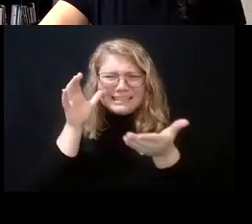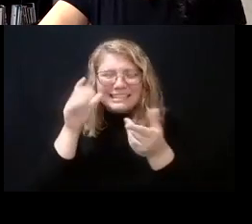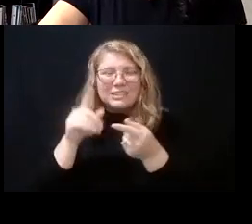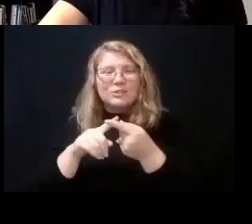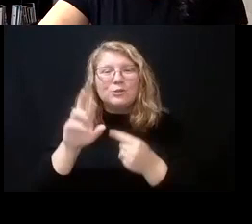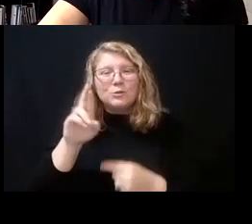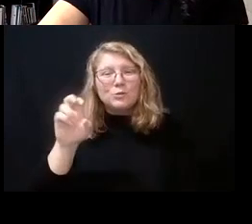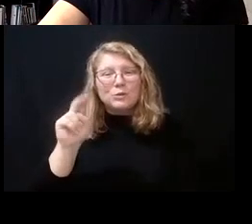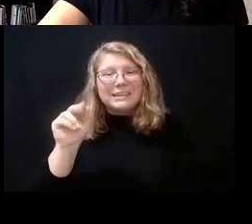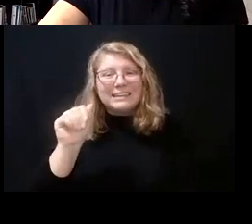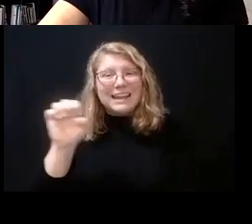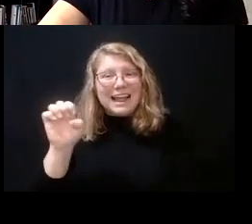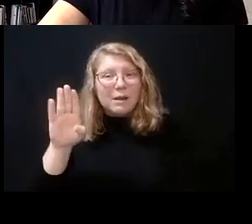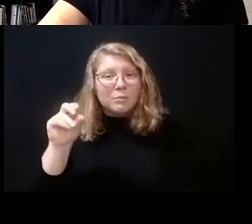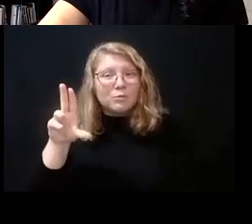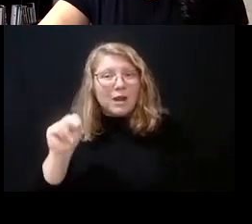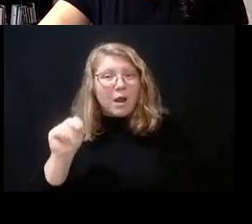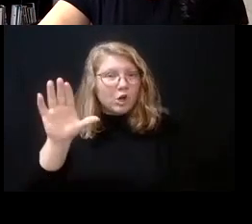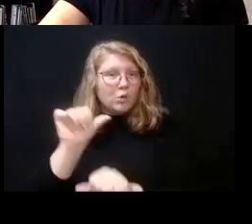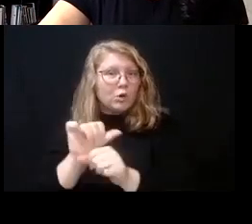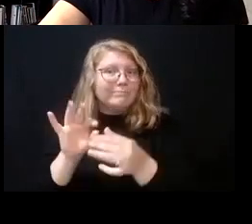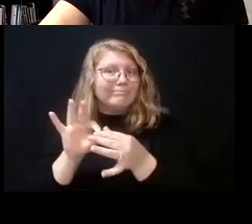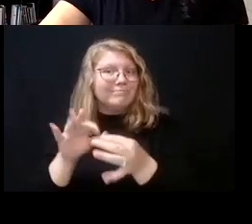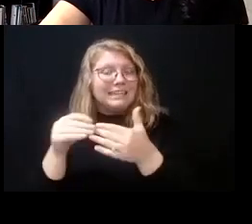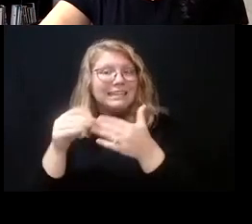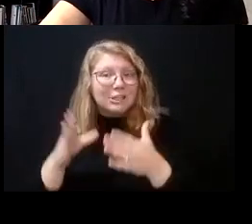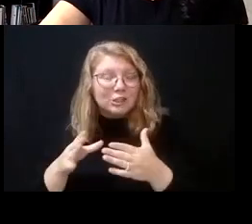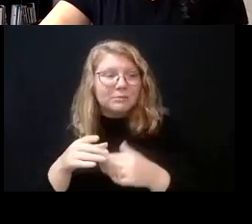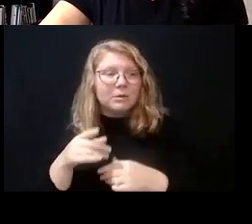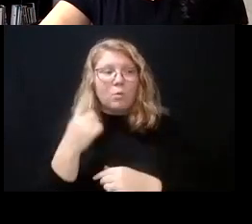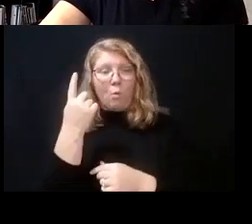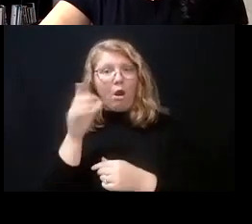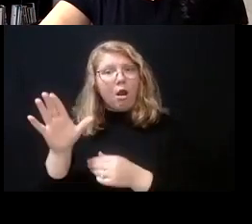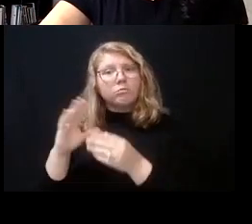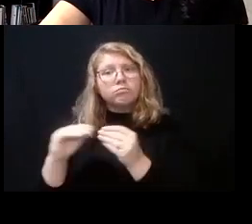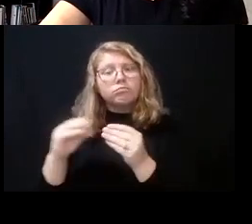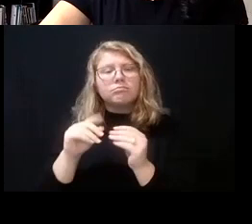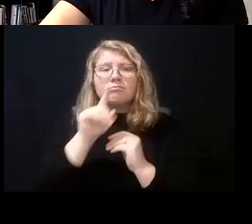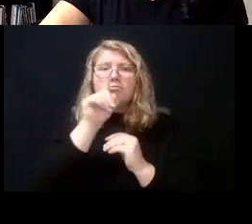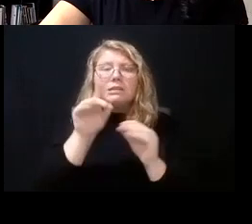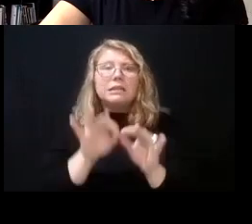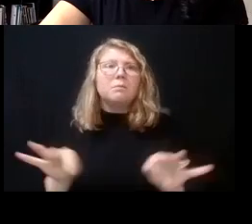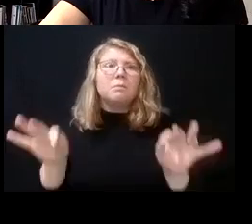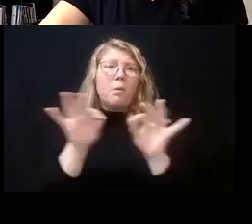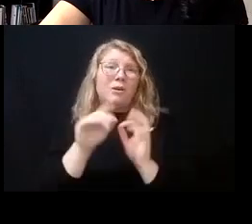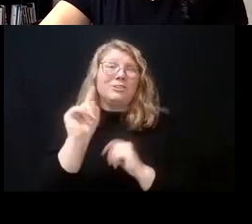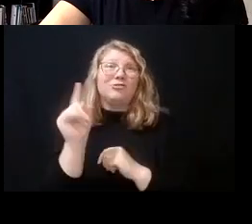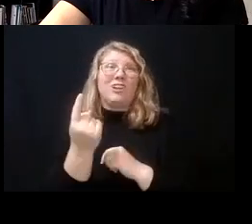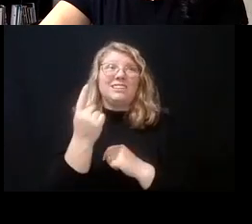done about leadership. And one of the things that she talks about is it's really important to just